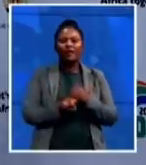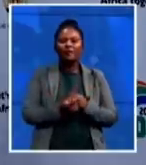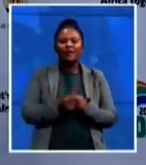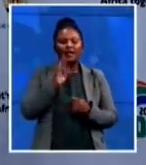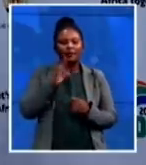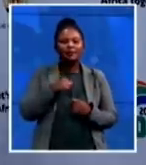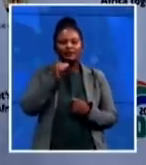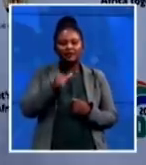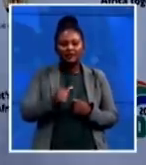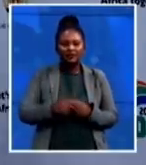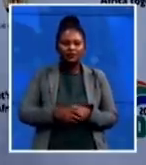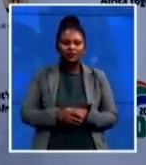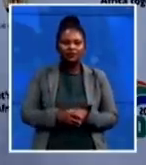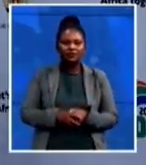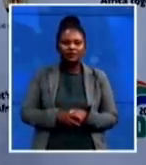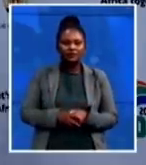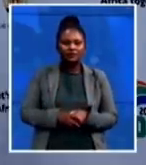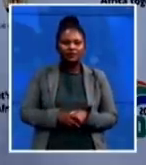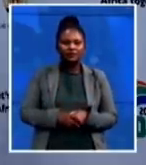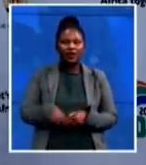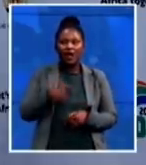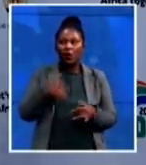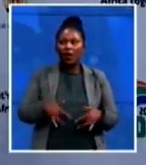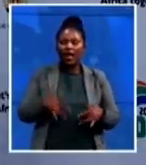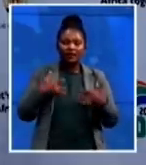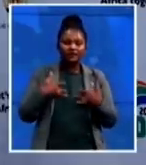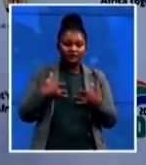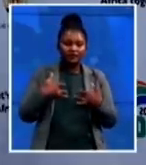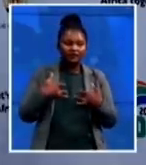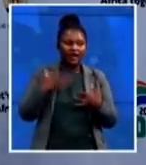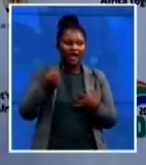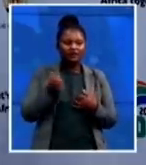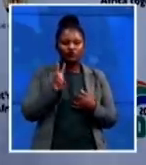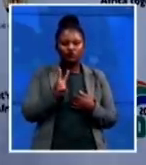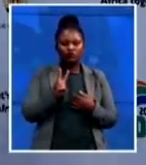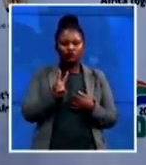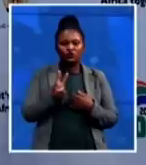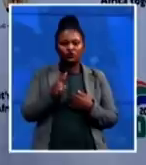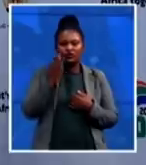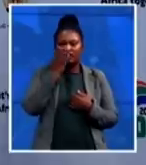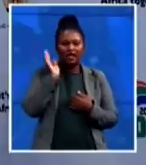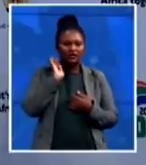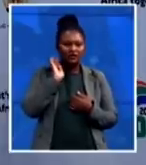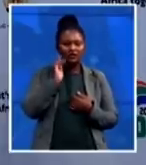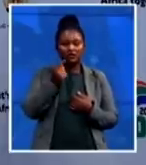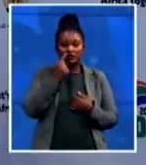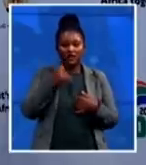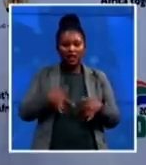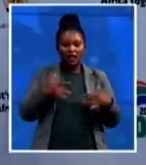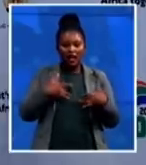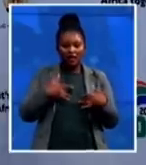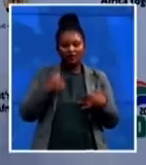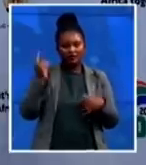our life has got two sides, livelihood and saving lives. Always, whether we survive